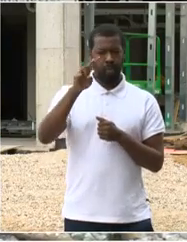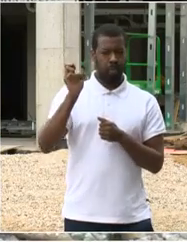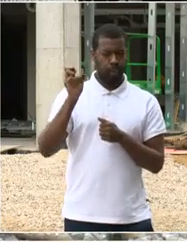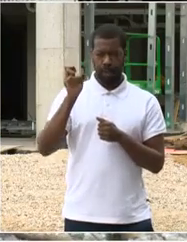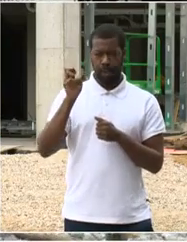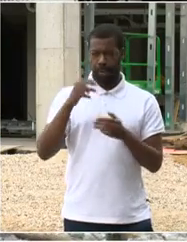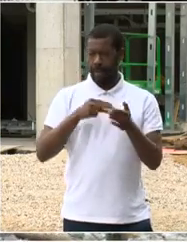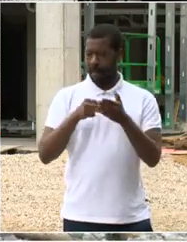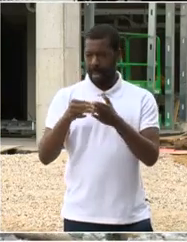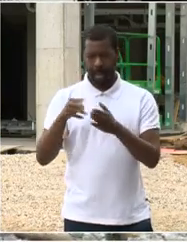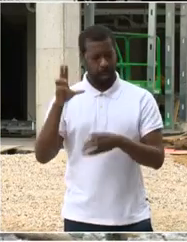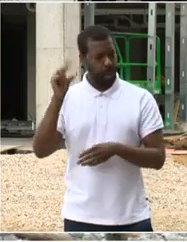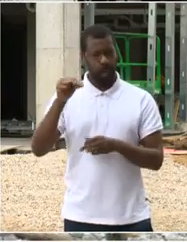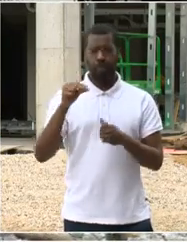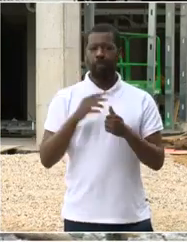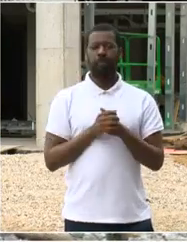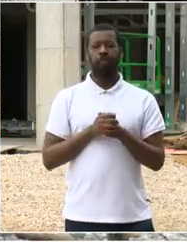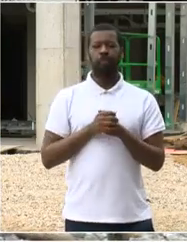million.